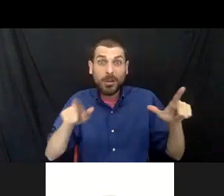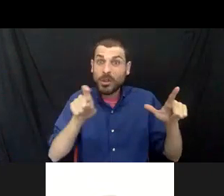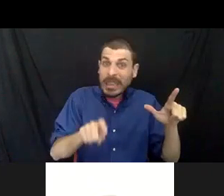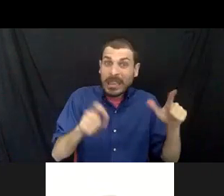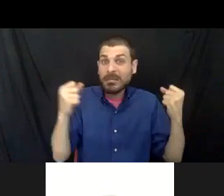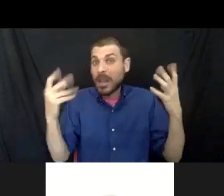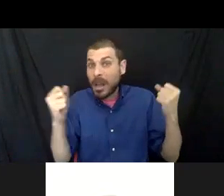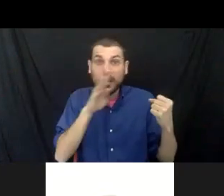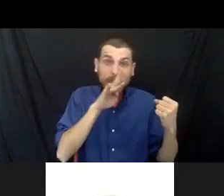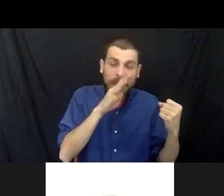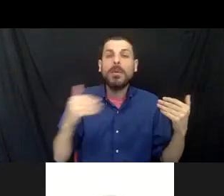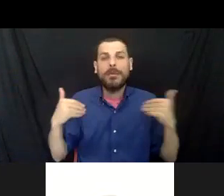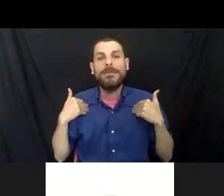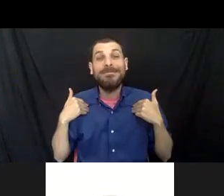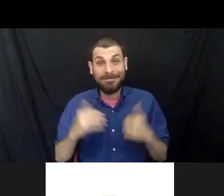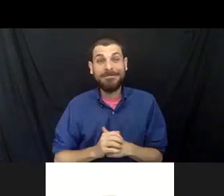Let